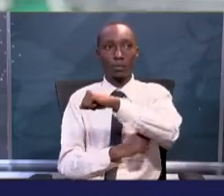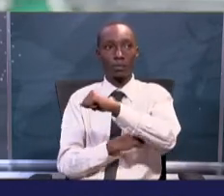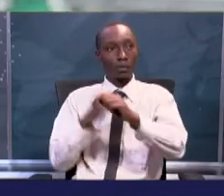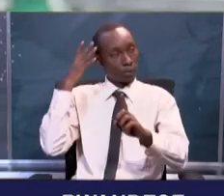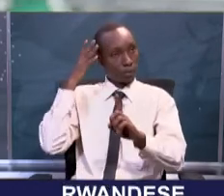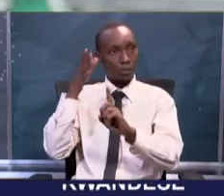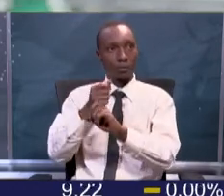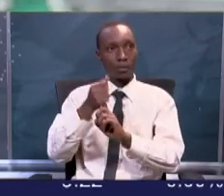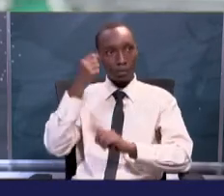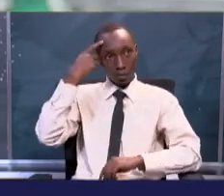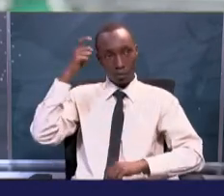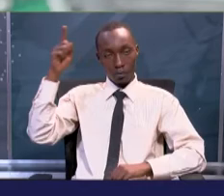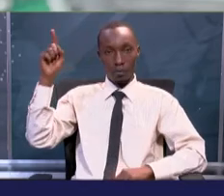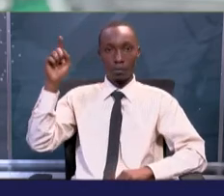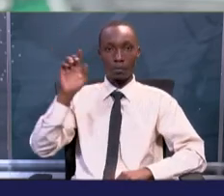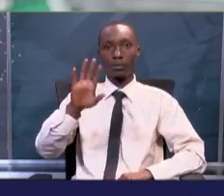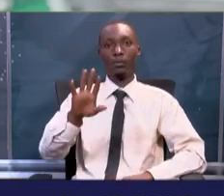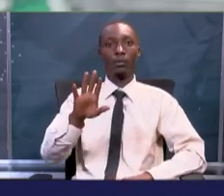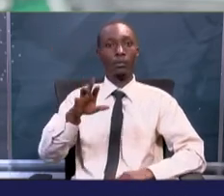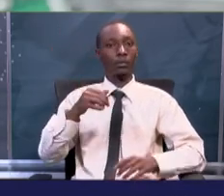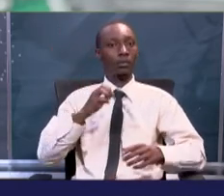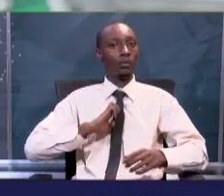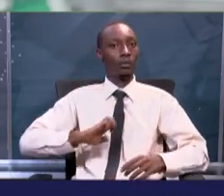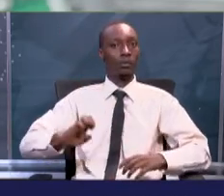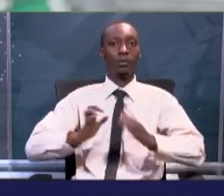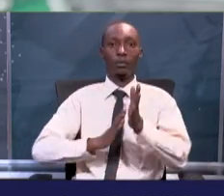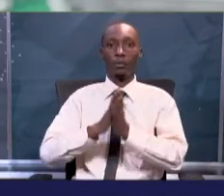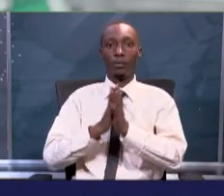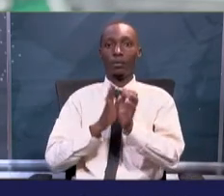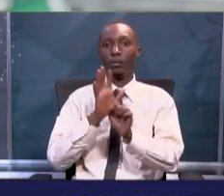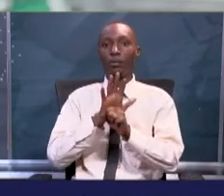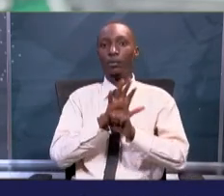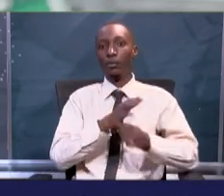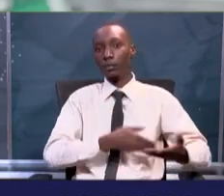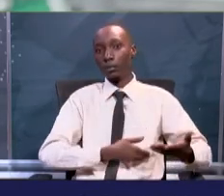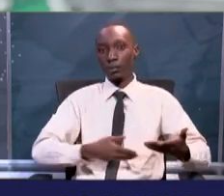dream. And she's an inspiration to many young ladies, to many